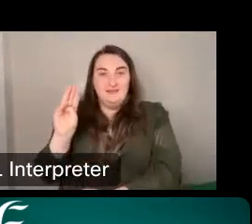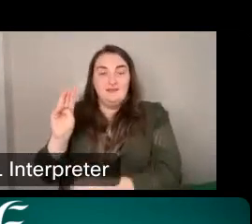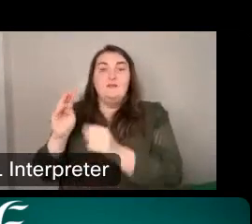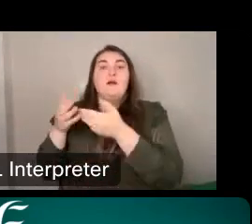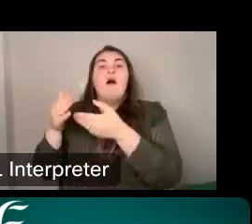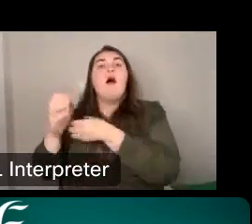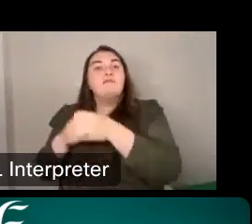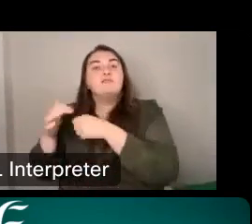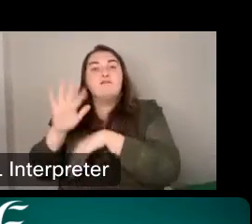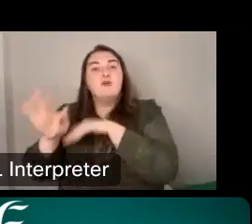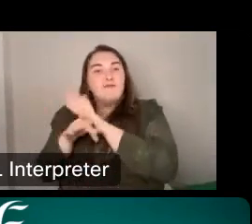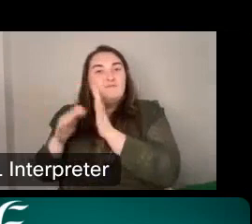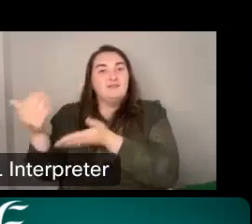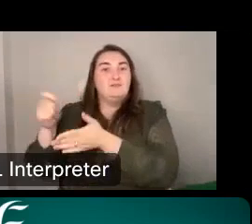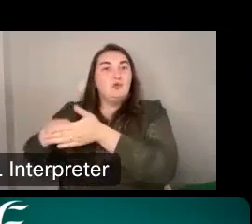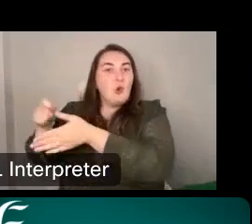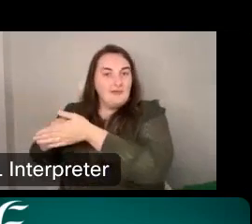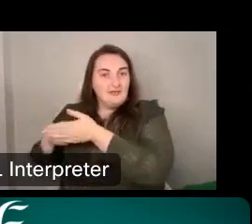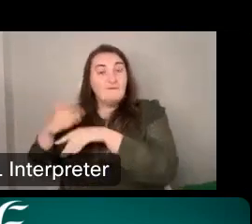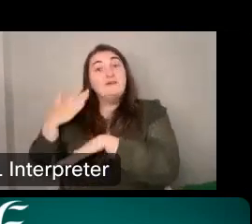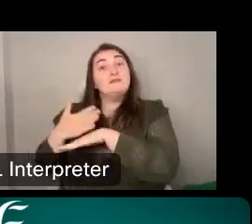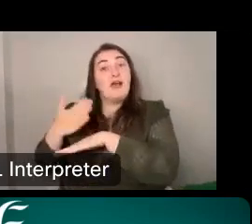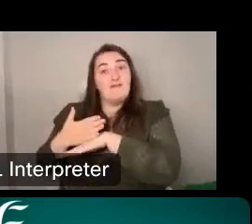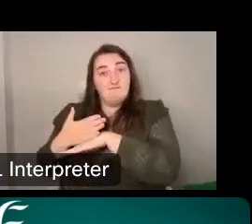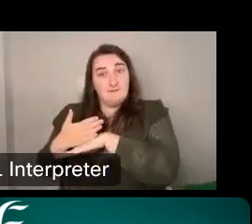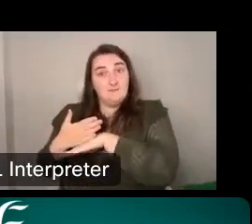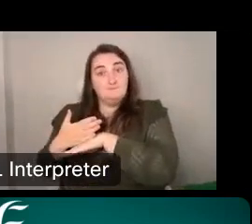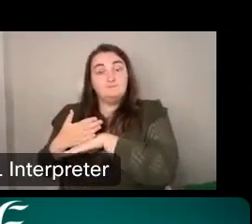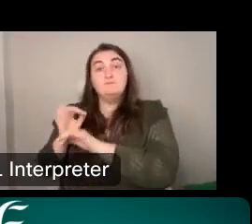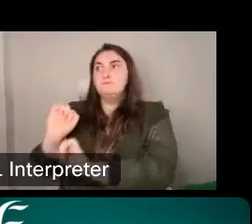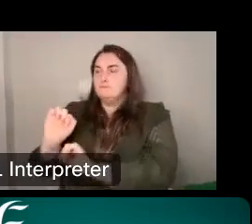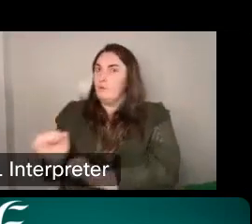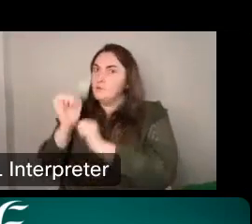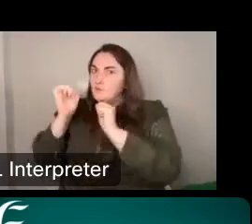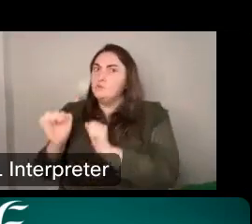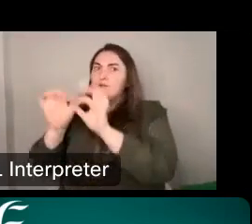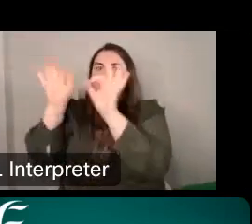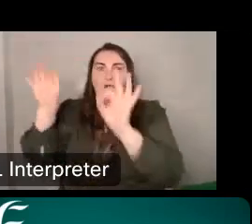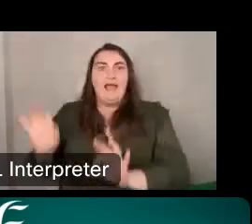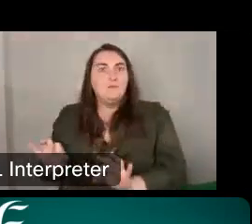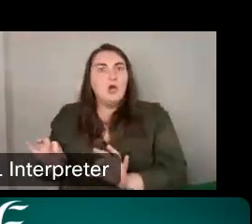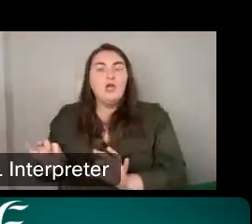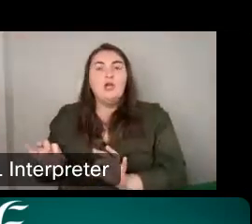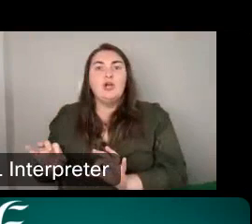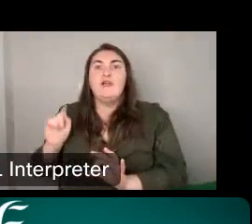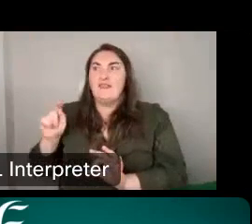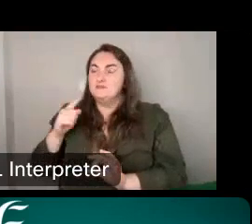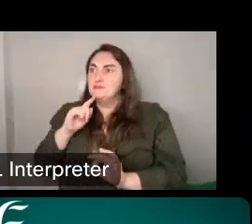Public Sector Framework for Employee Assistance Services. Very rigorous framework. There's very